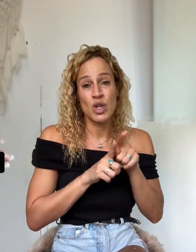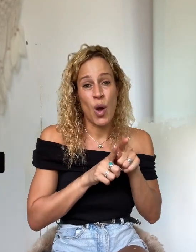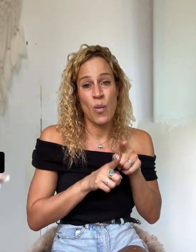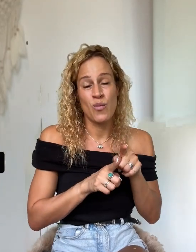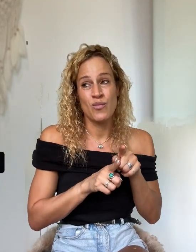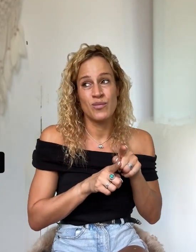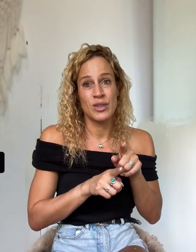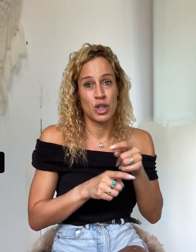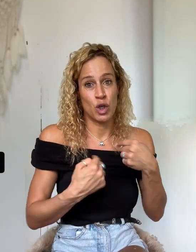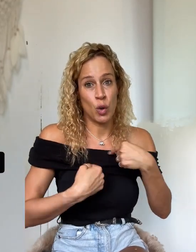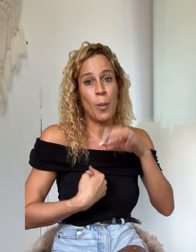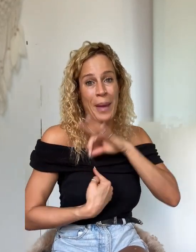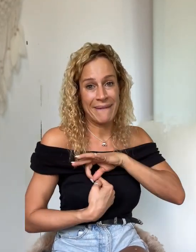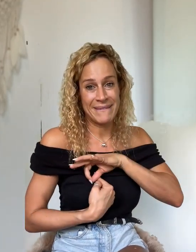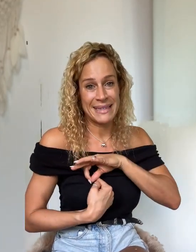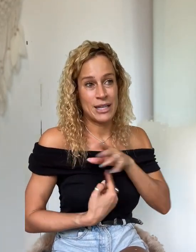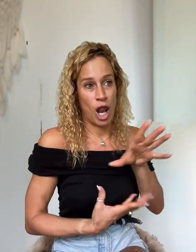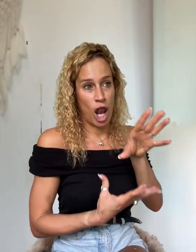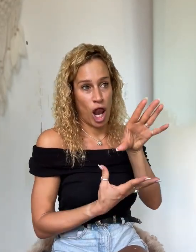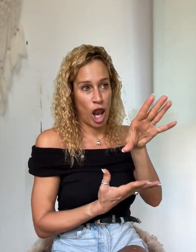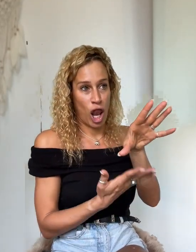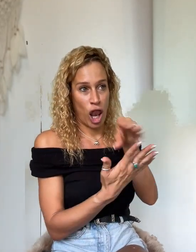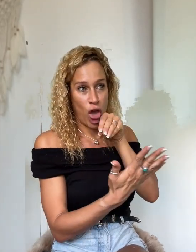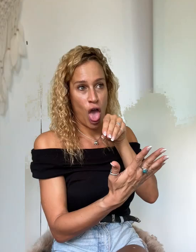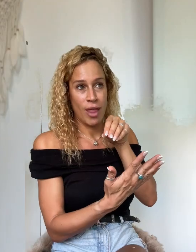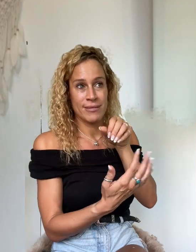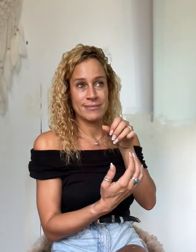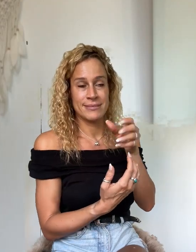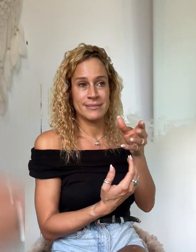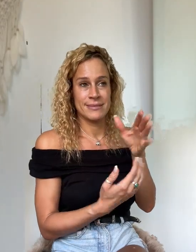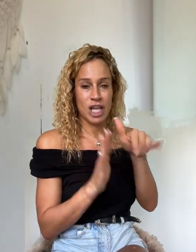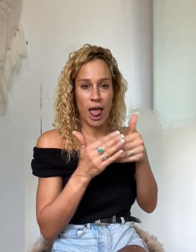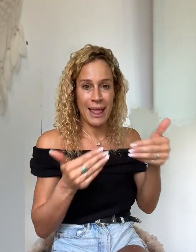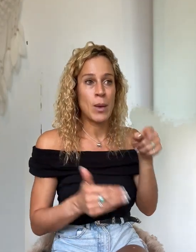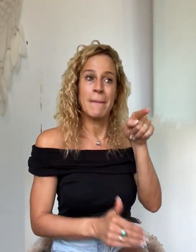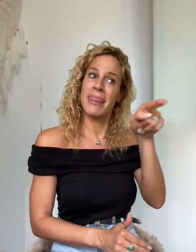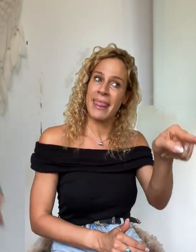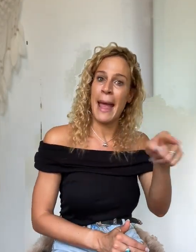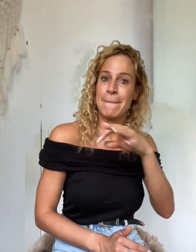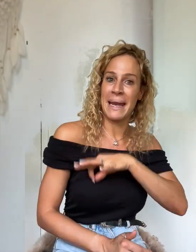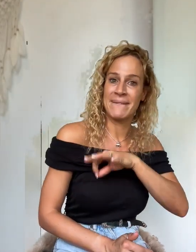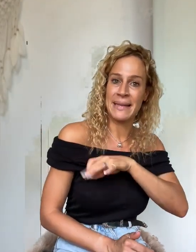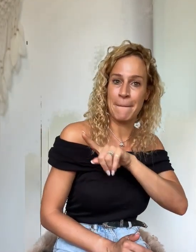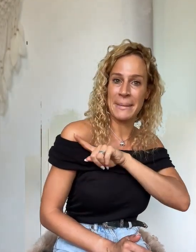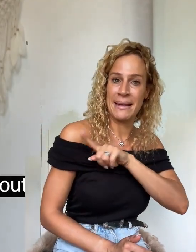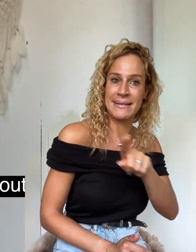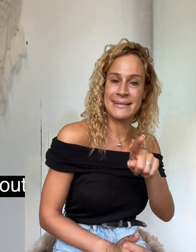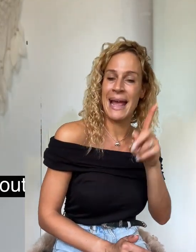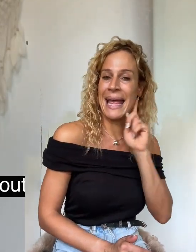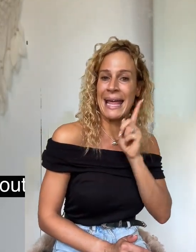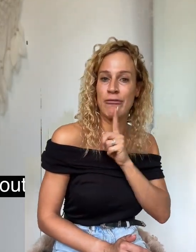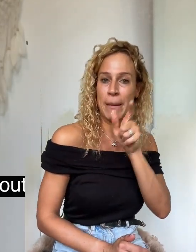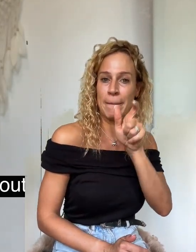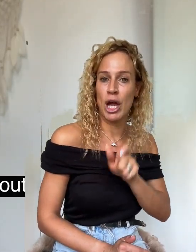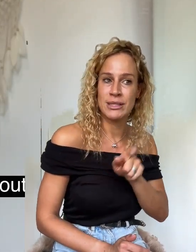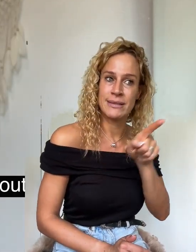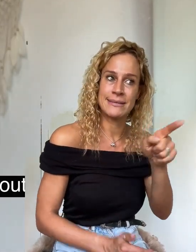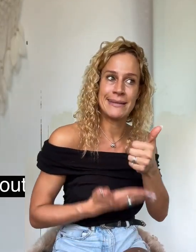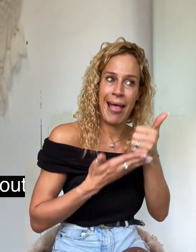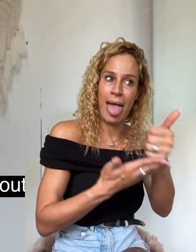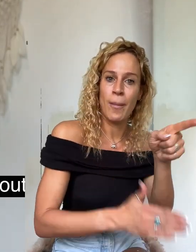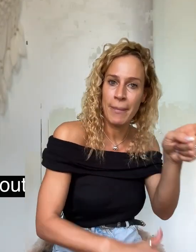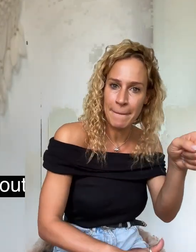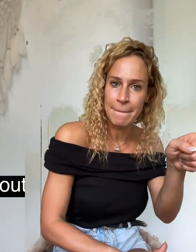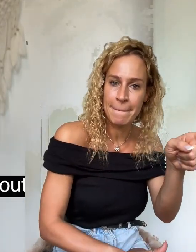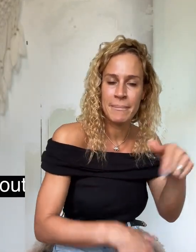and they'd make you their little pal as like a hearing person that they could use, you know, on a basis when they needed a